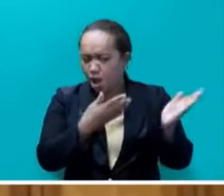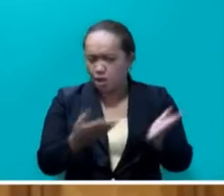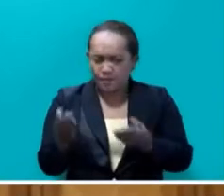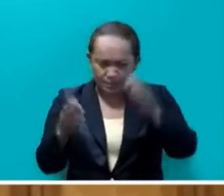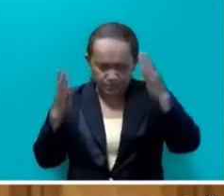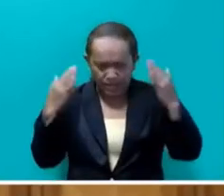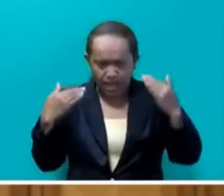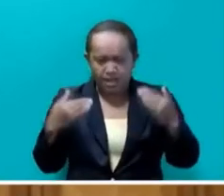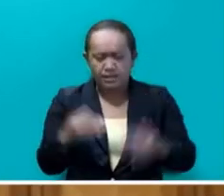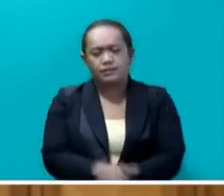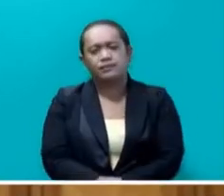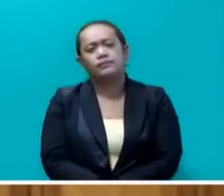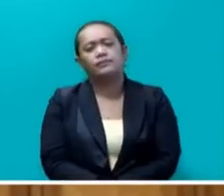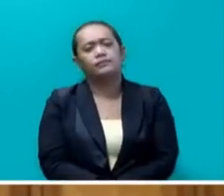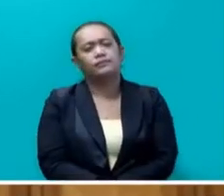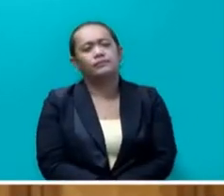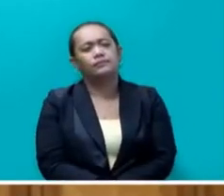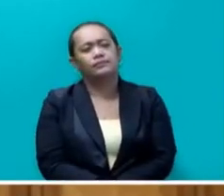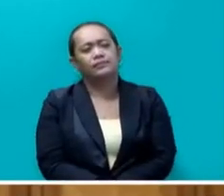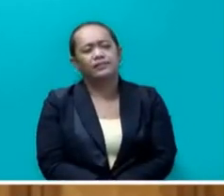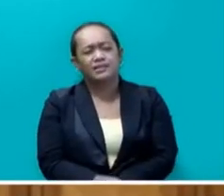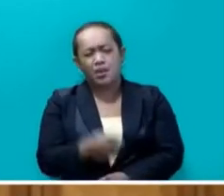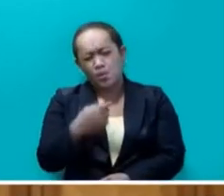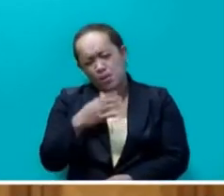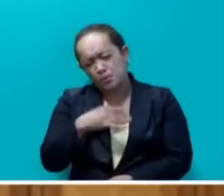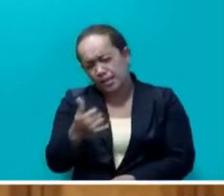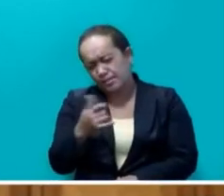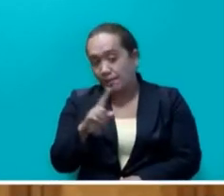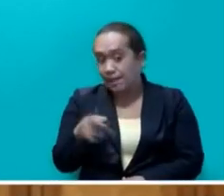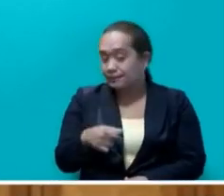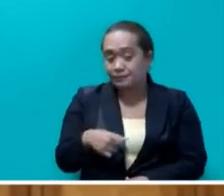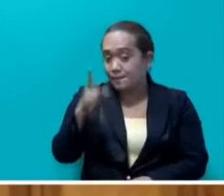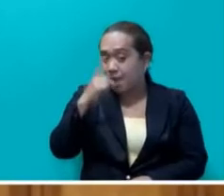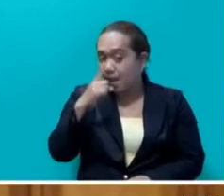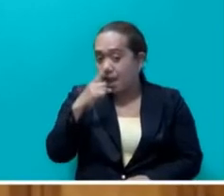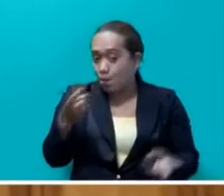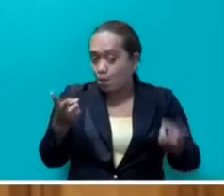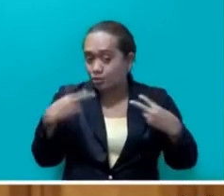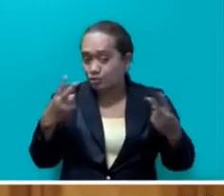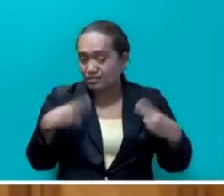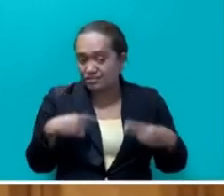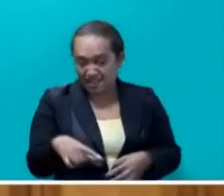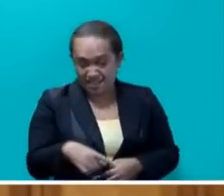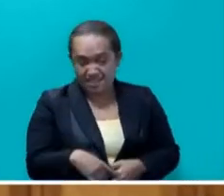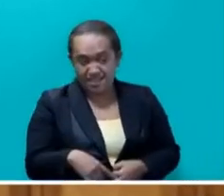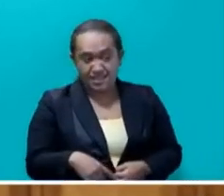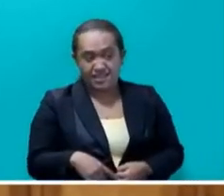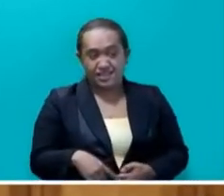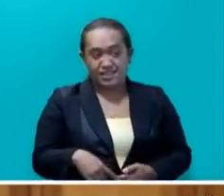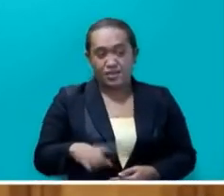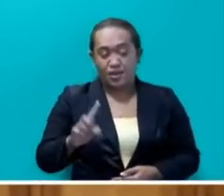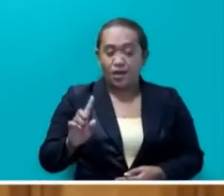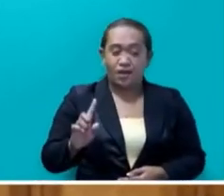I was going to let it pass, but people of in Fiji First appear to have problems with understanding the